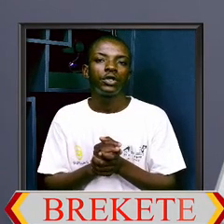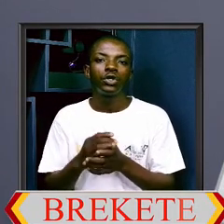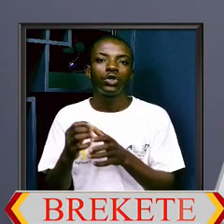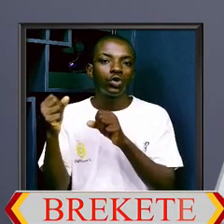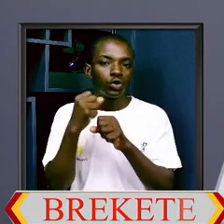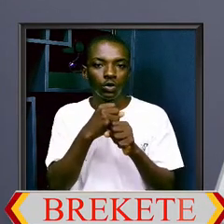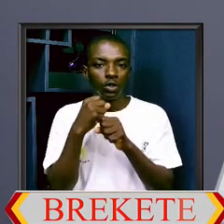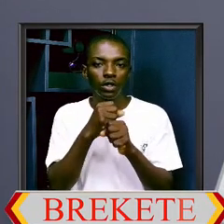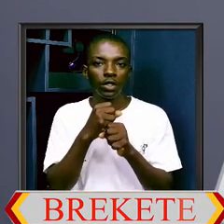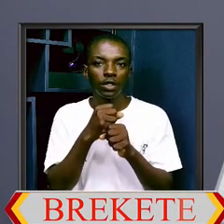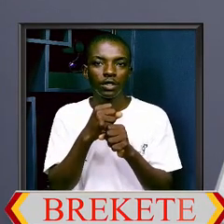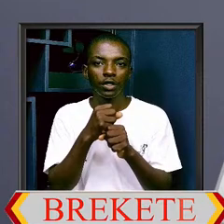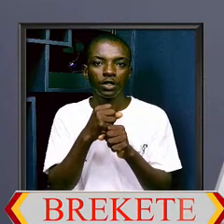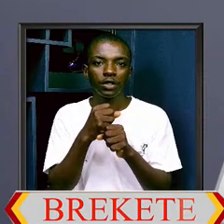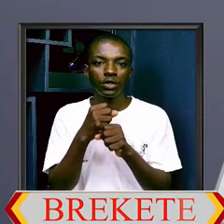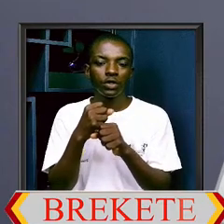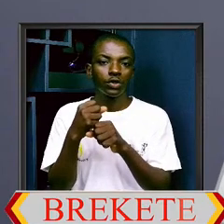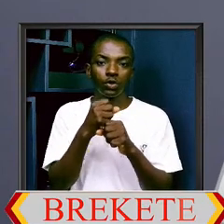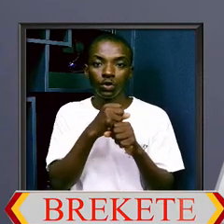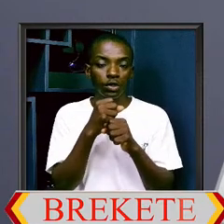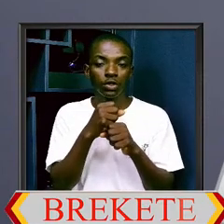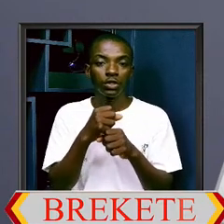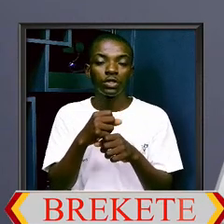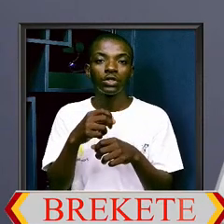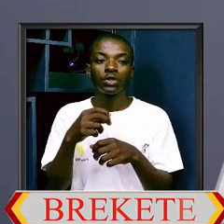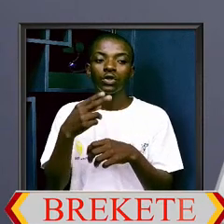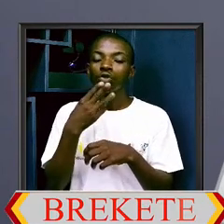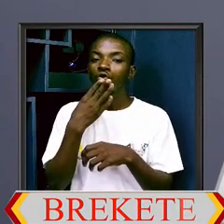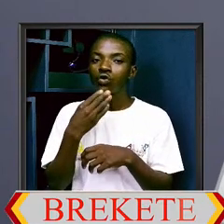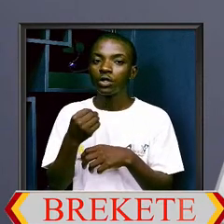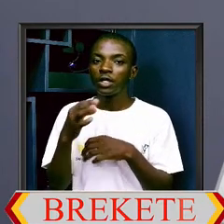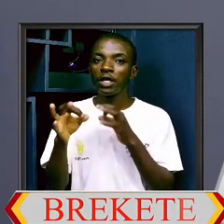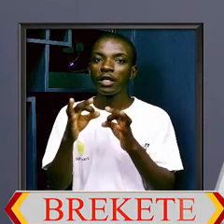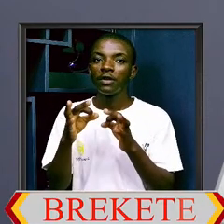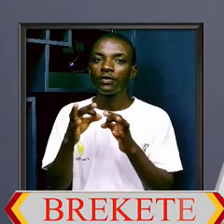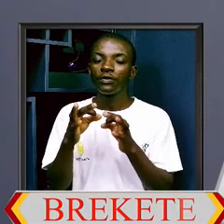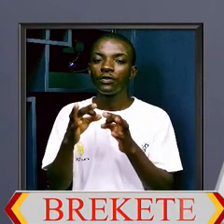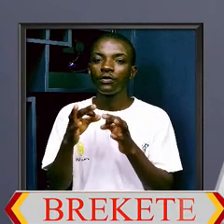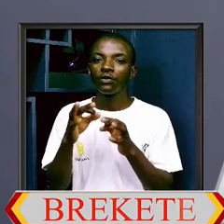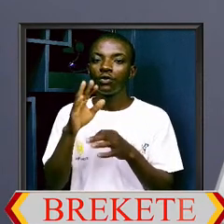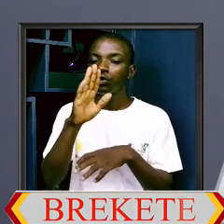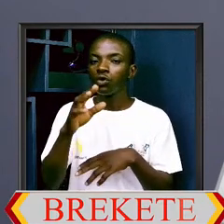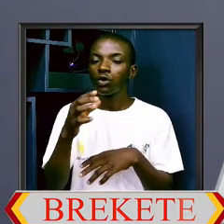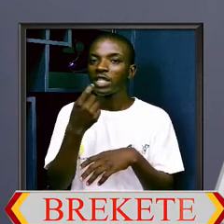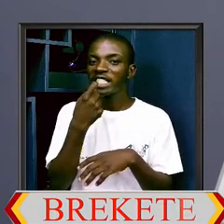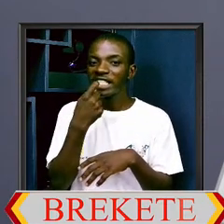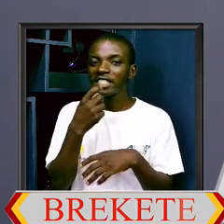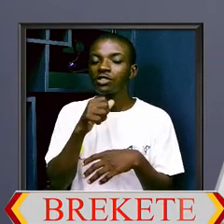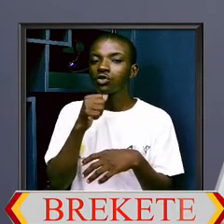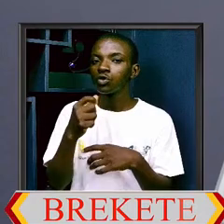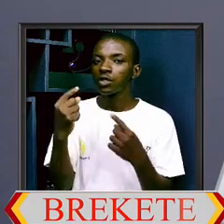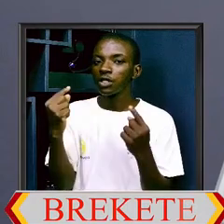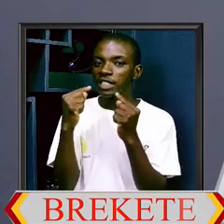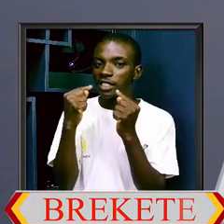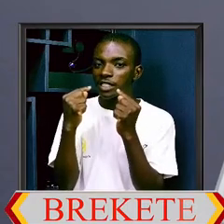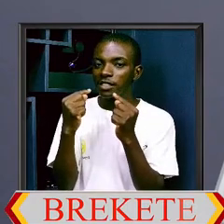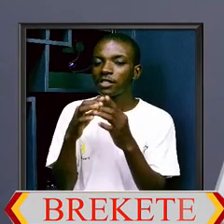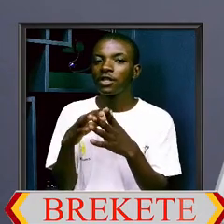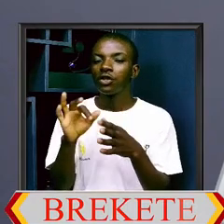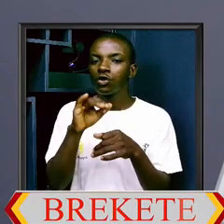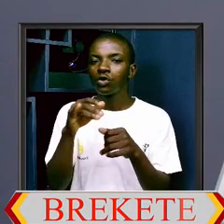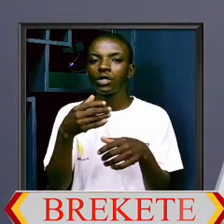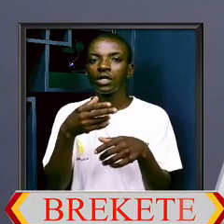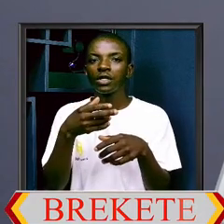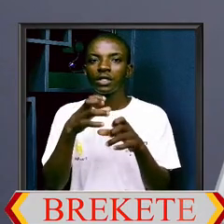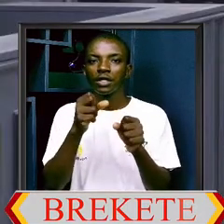Sugar Sugar can juice the sweet sugar juice the sweet if your teeth not they worry you you drink sugar